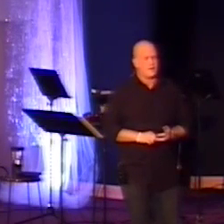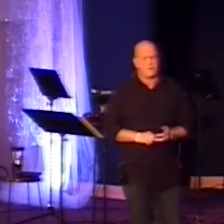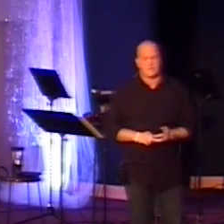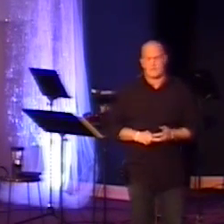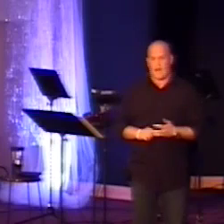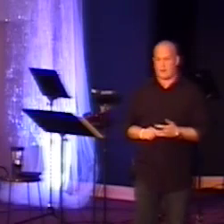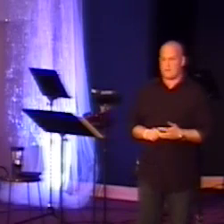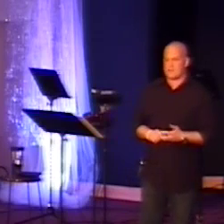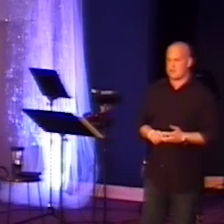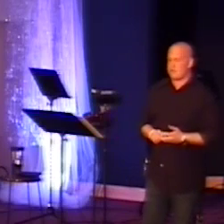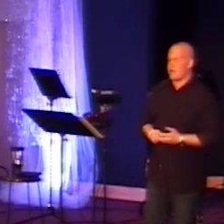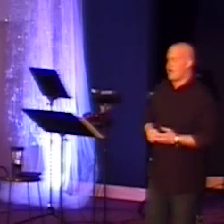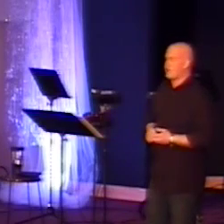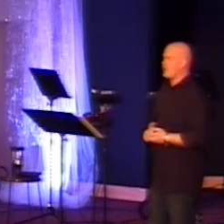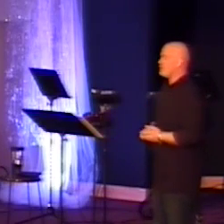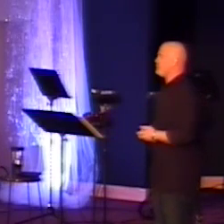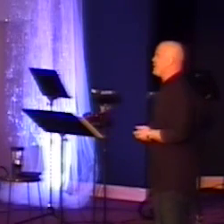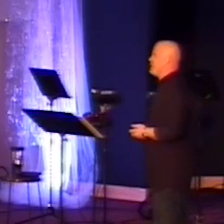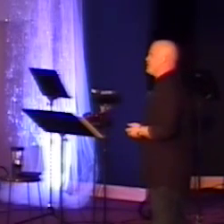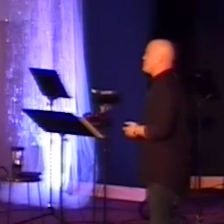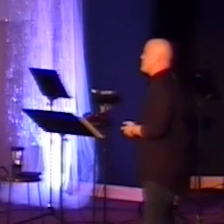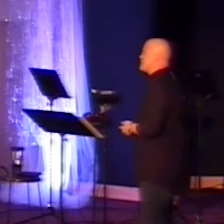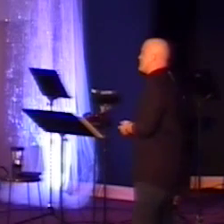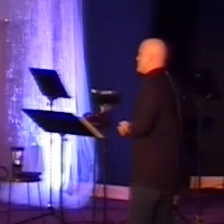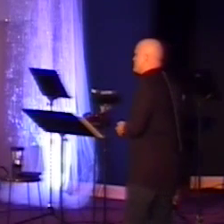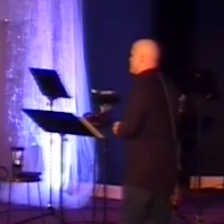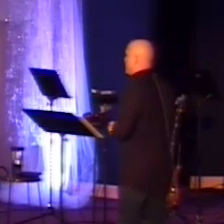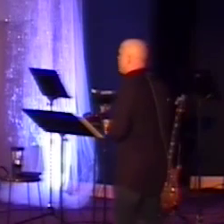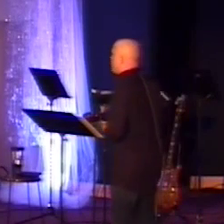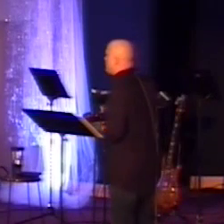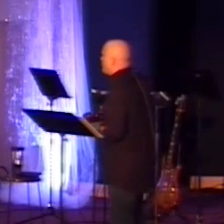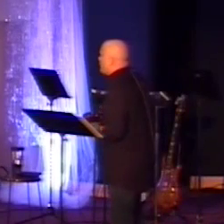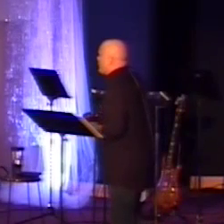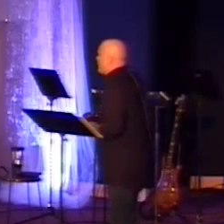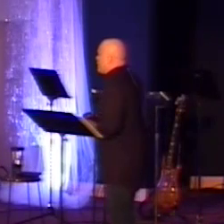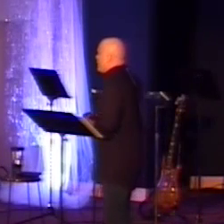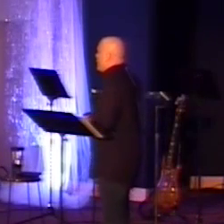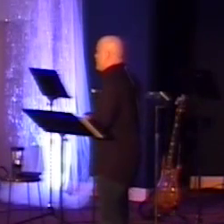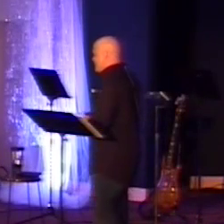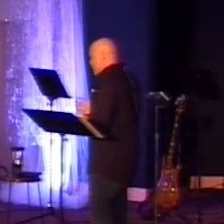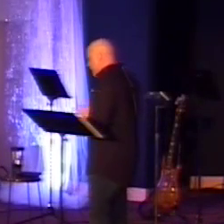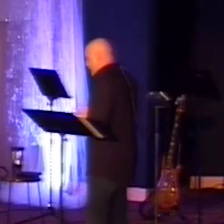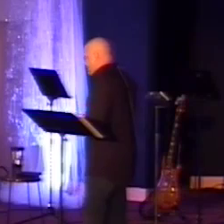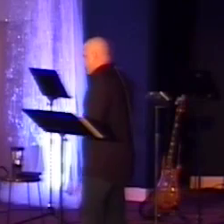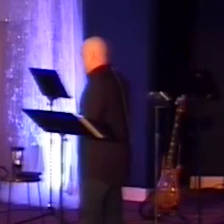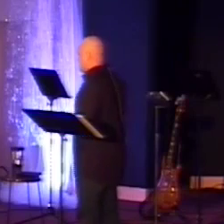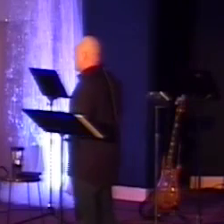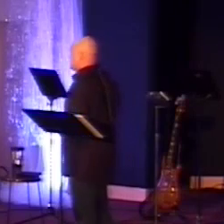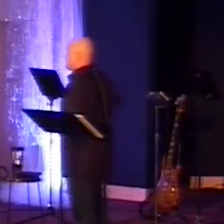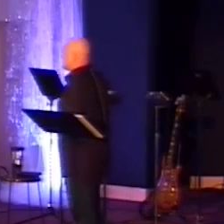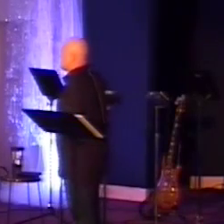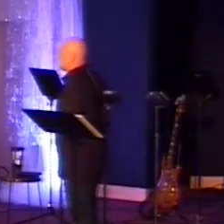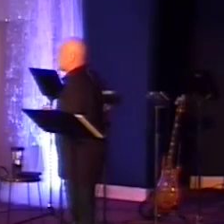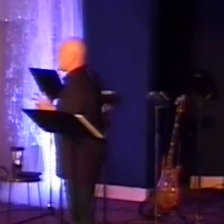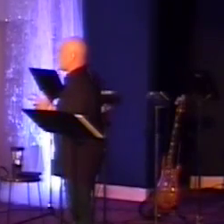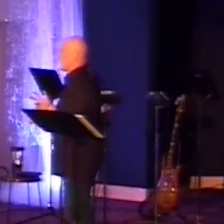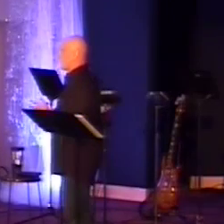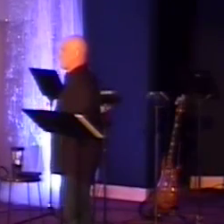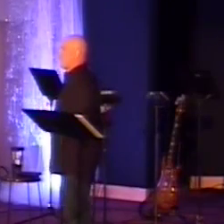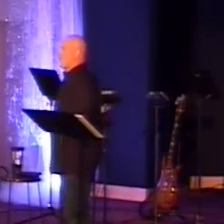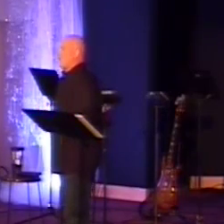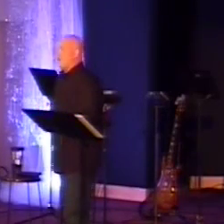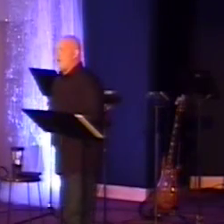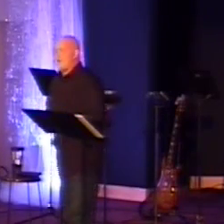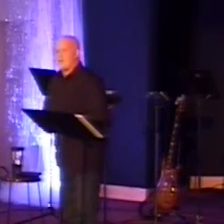guy who just happened to be a Chick-fil-A operator. I'm sure you can see where this is going. And we were talking about his business, just